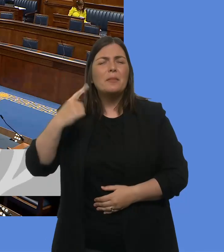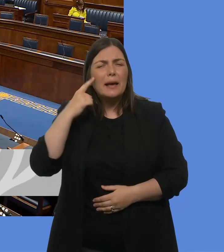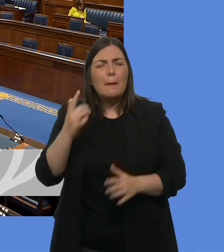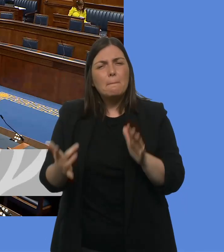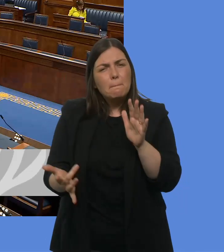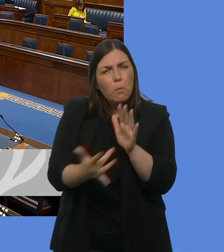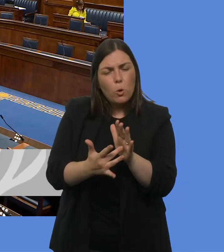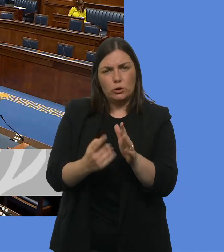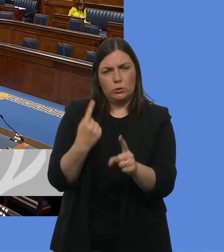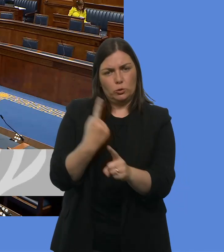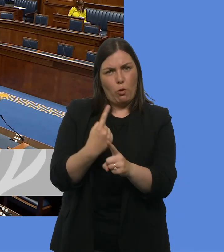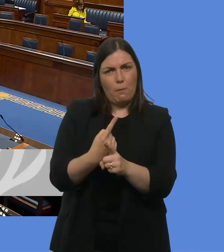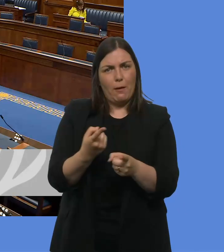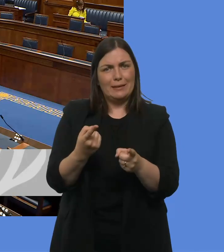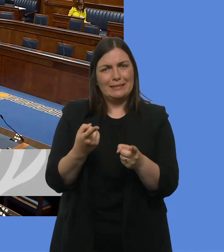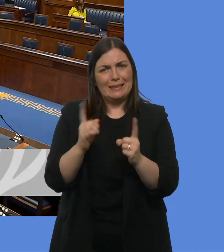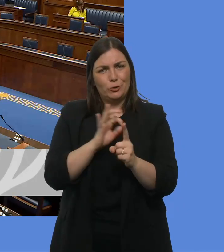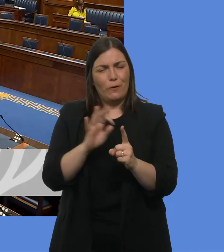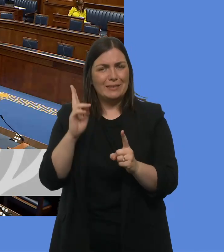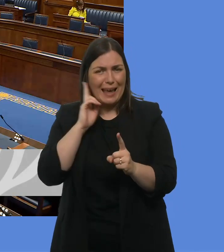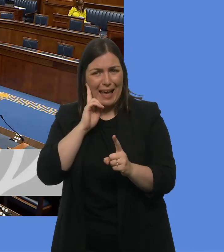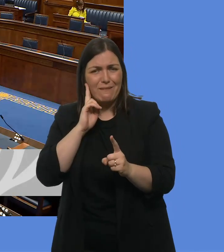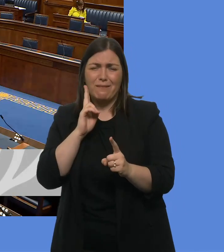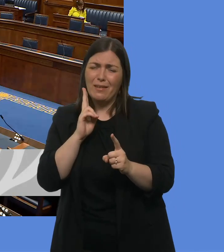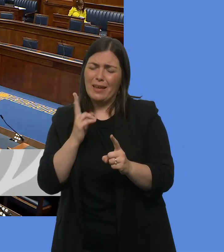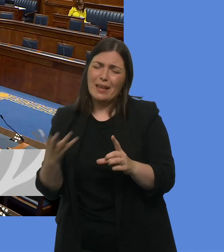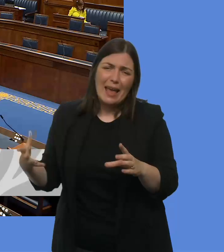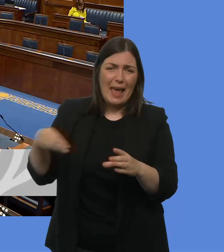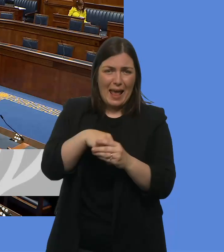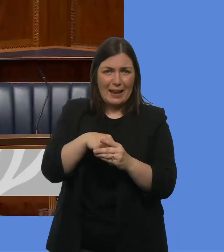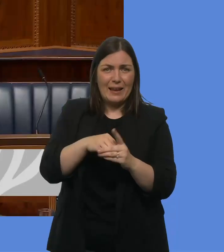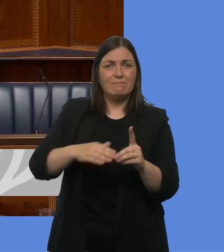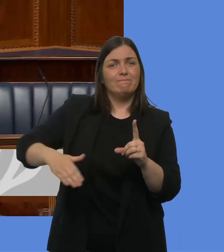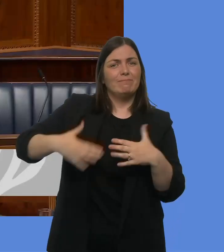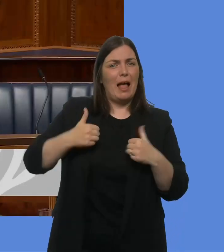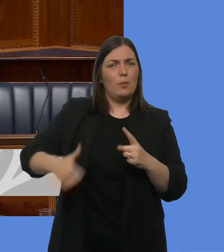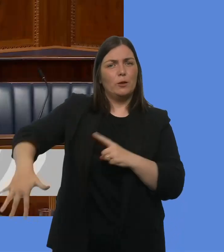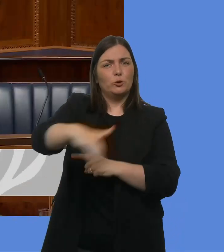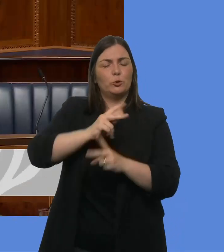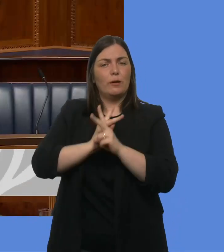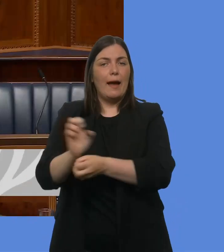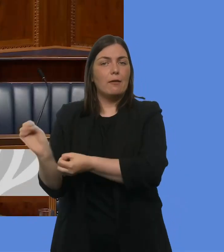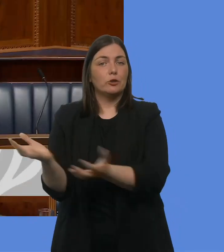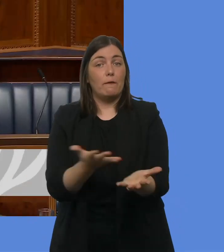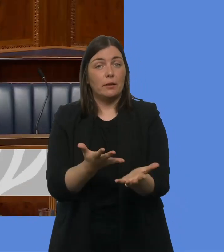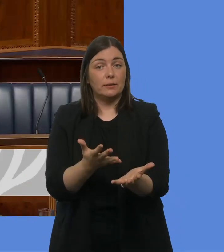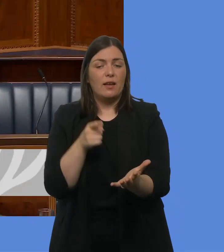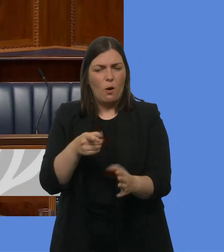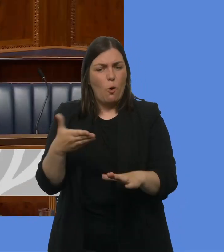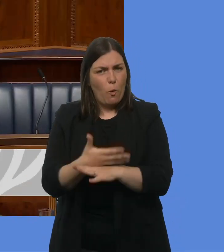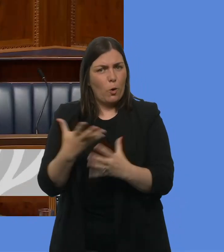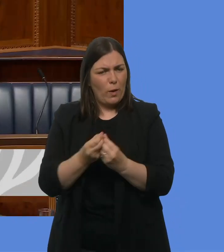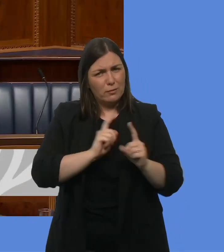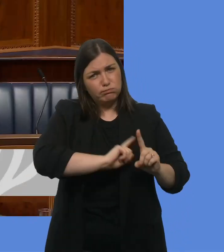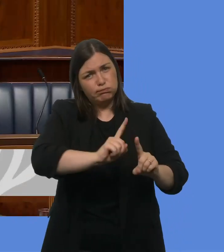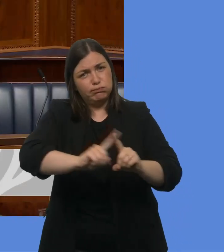service, especially as they work in a range of health and social care professionals. As previously mentioned, in Northern Ireland, deaf children are more